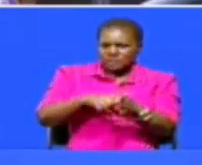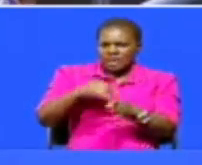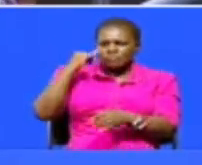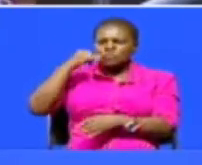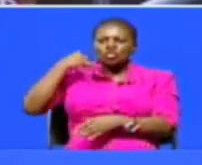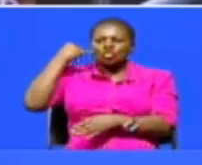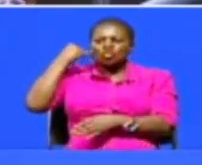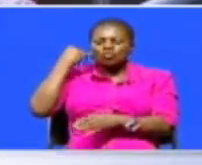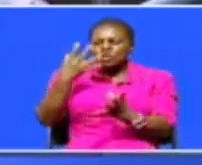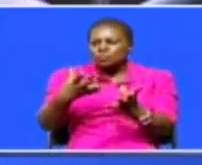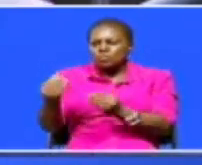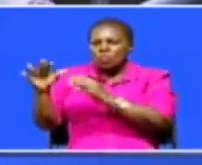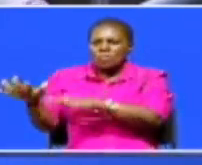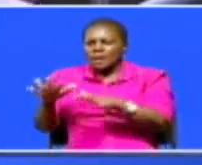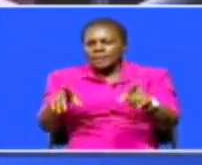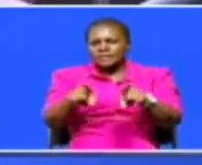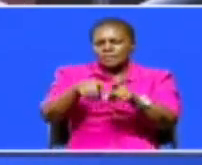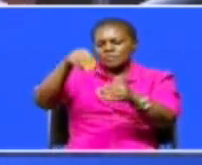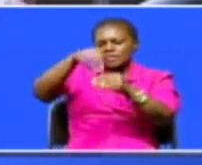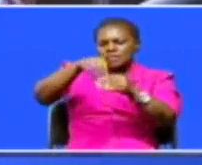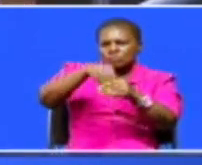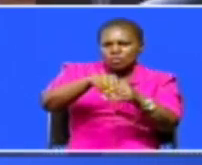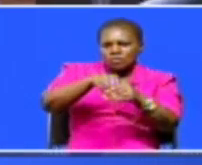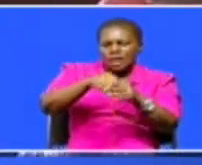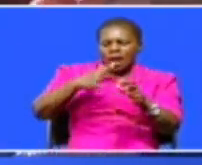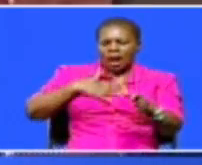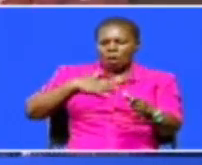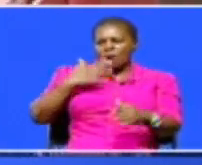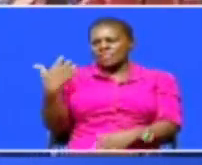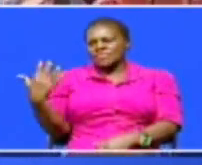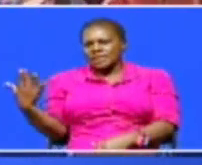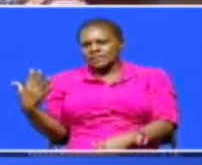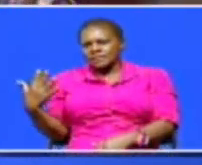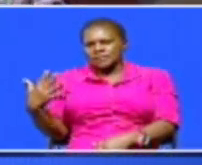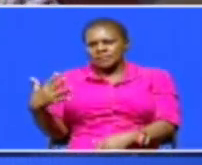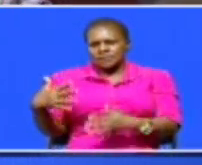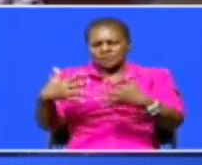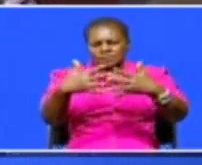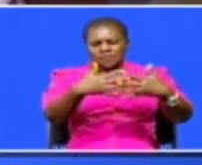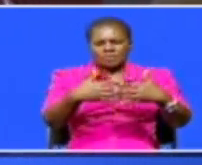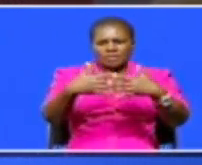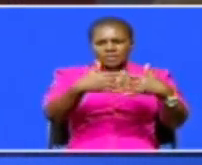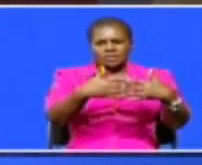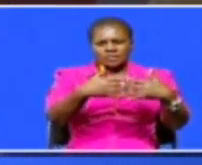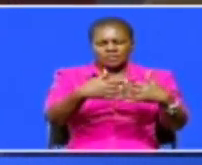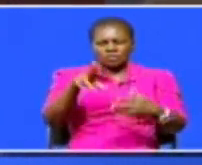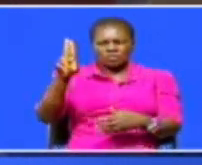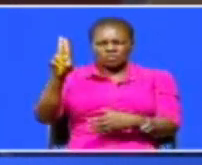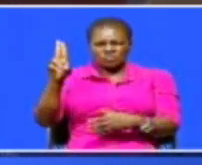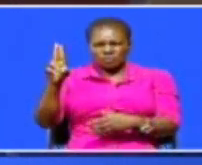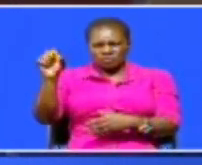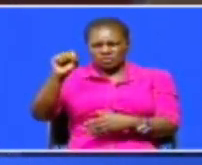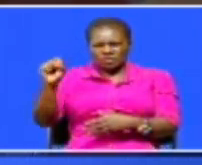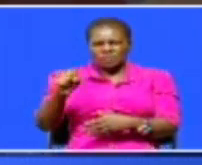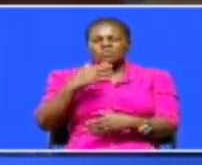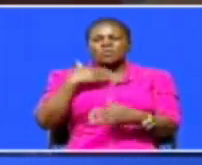the international market, you also include Murang'a products. USA Marafiki means that the United States is going